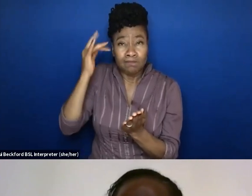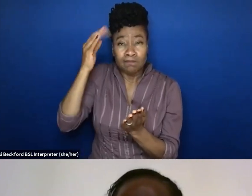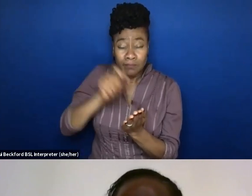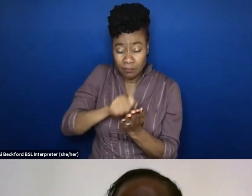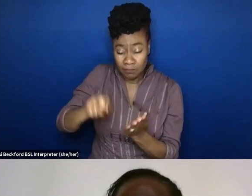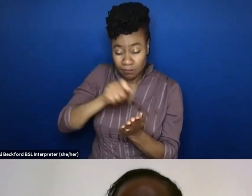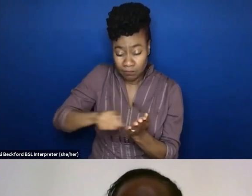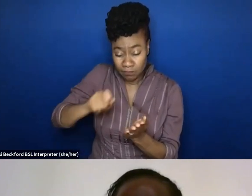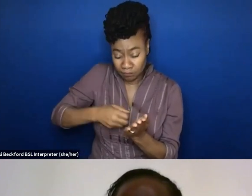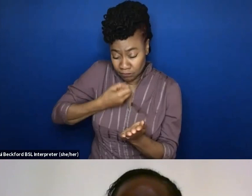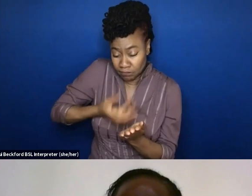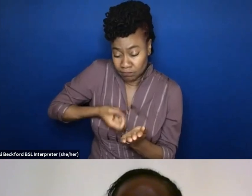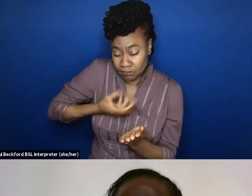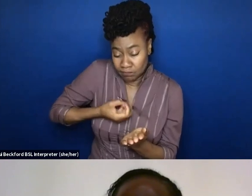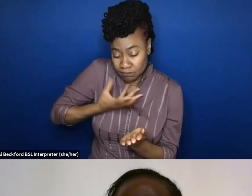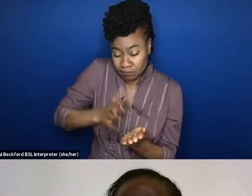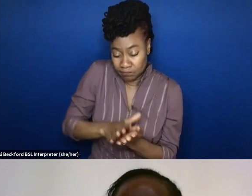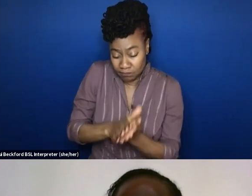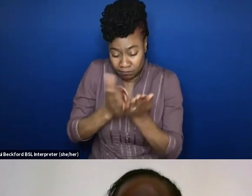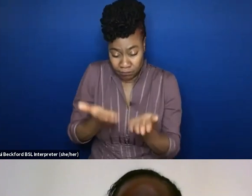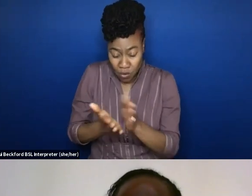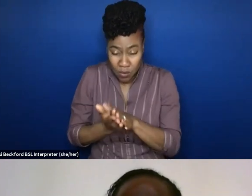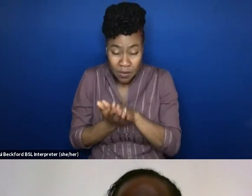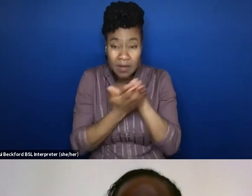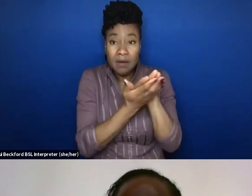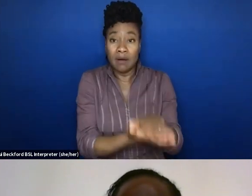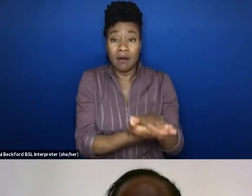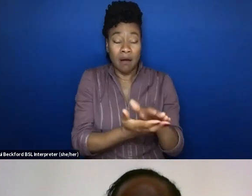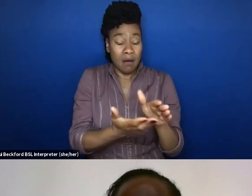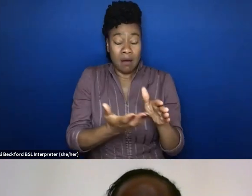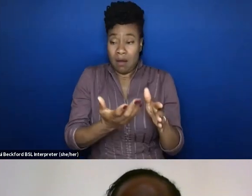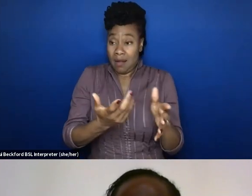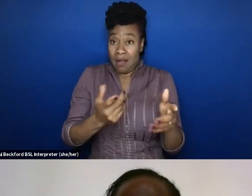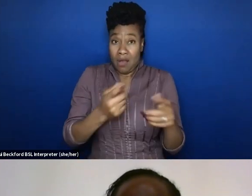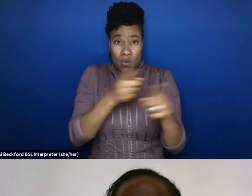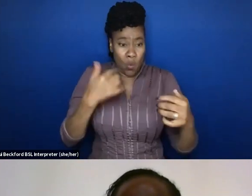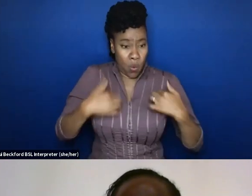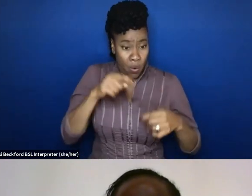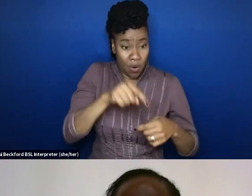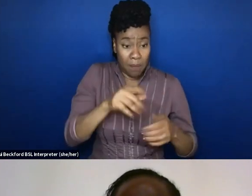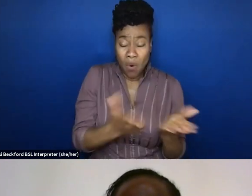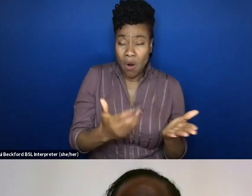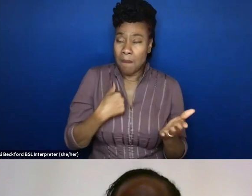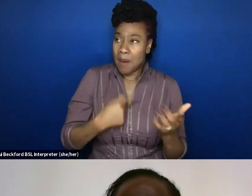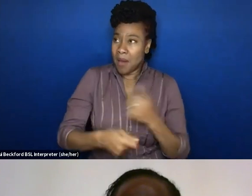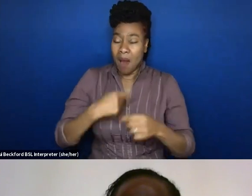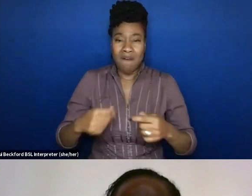has created, I'm sort of filled with energy. So you know, forgive me if I do sort of stumble,